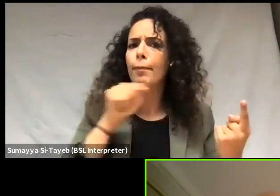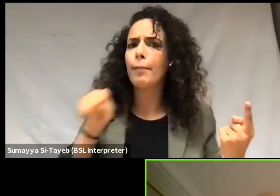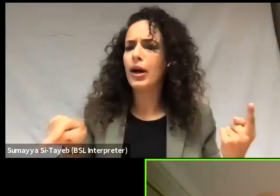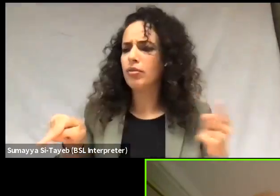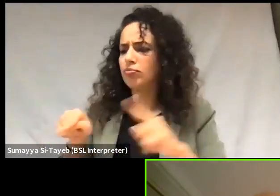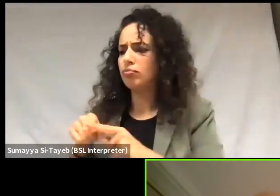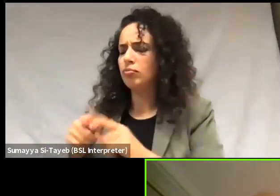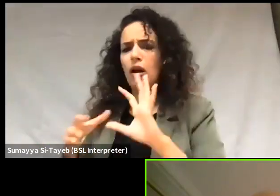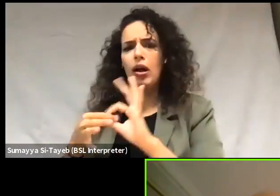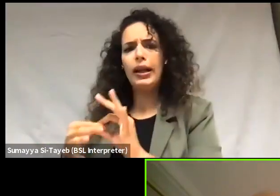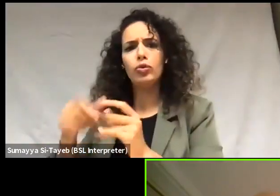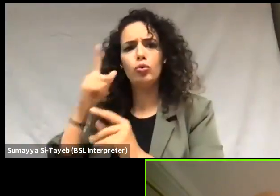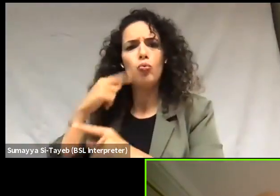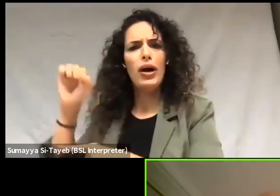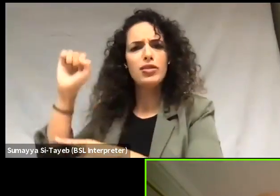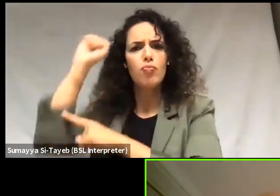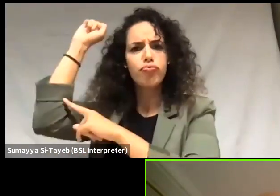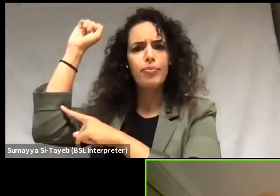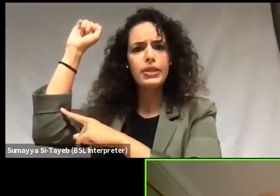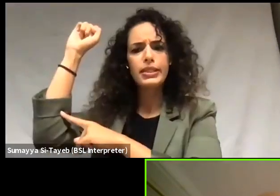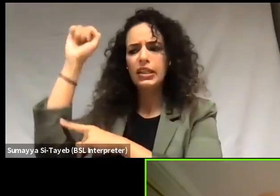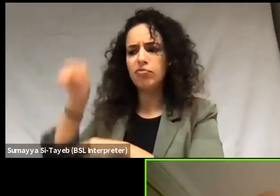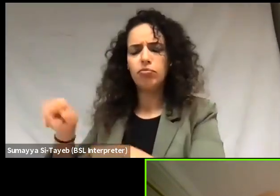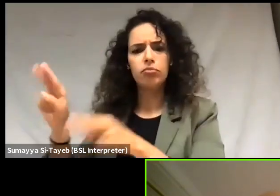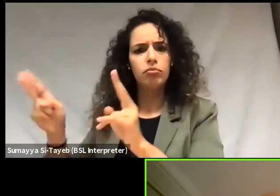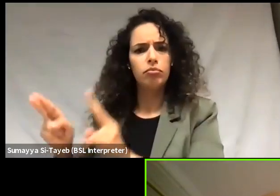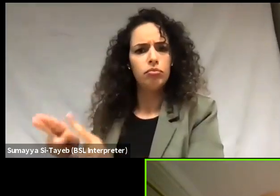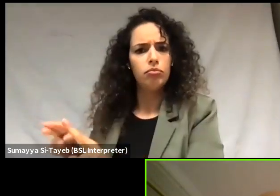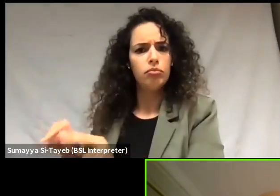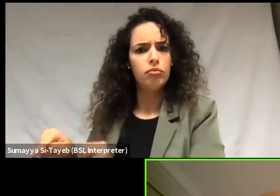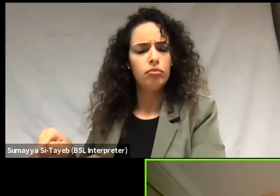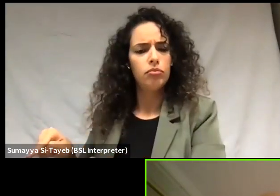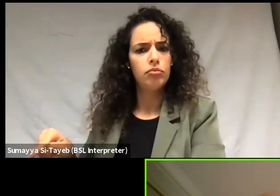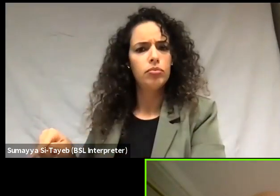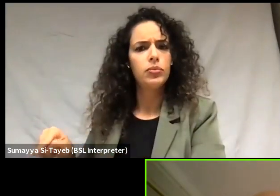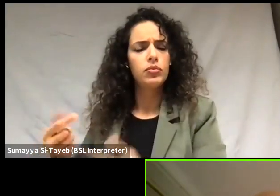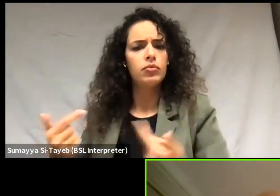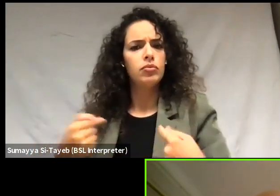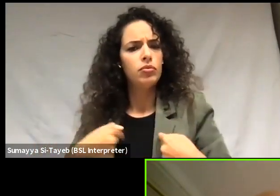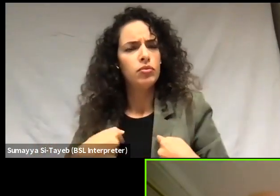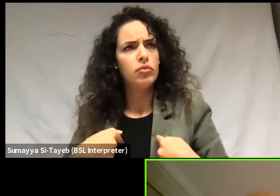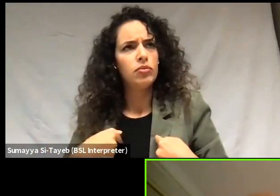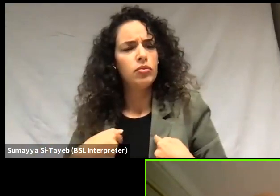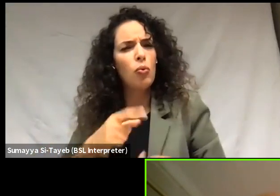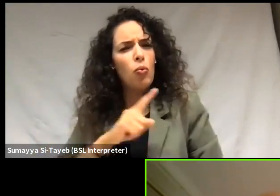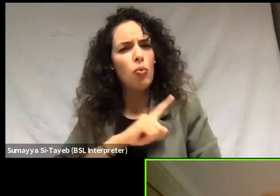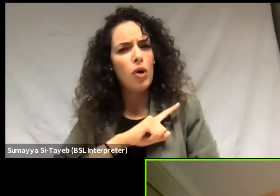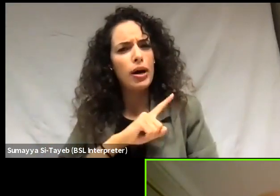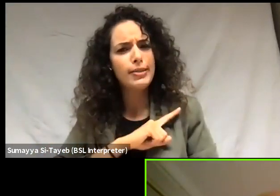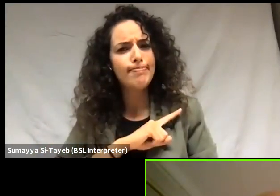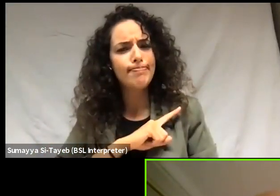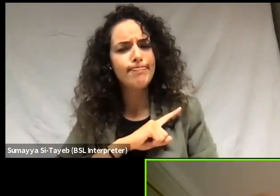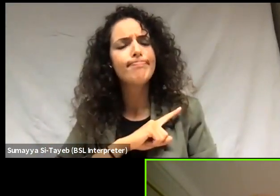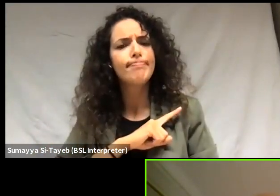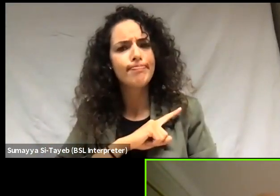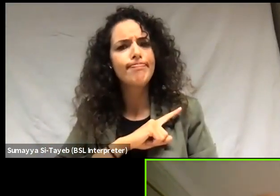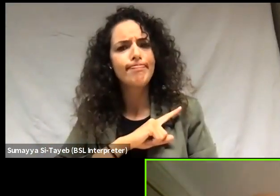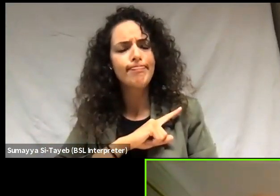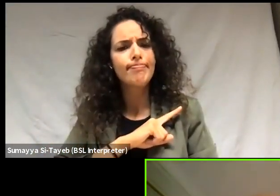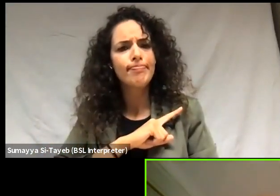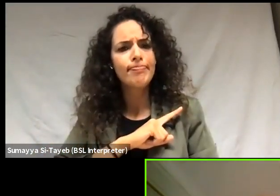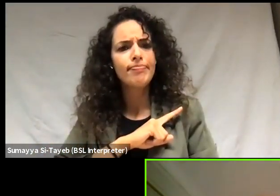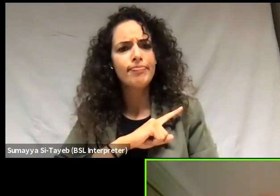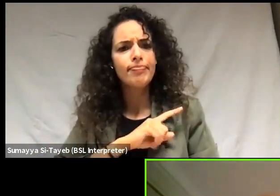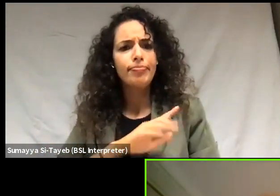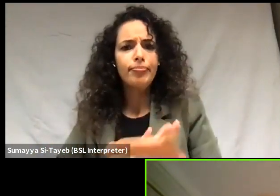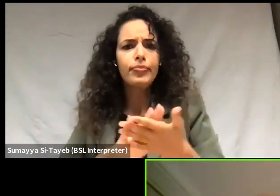to identifiers of white supremacy. Now, why is this the case? It's not necessarily a case of, well, there's